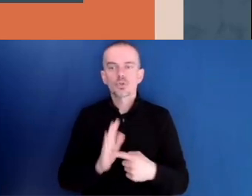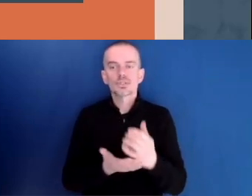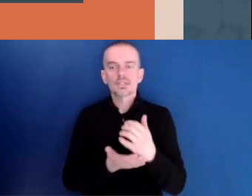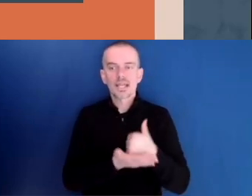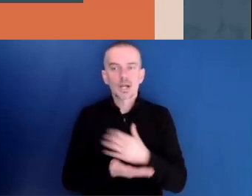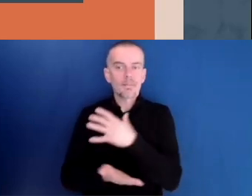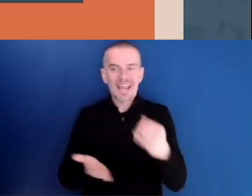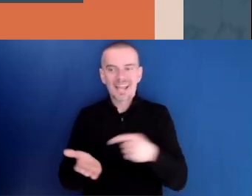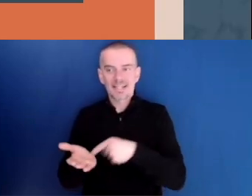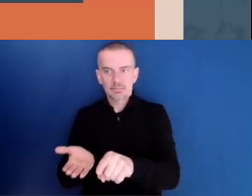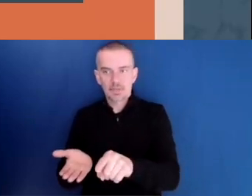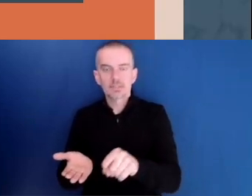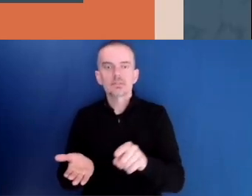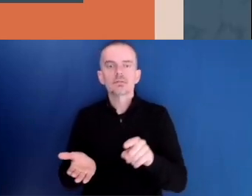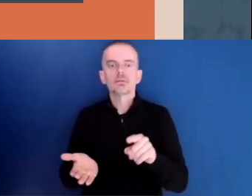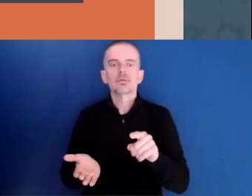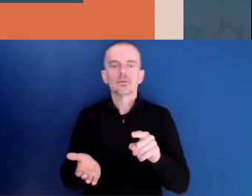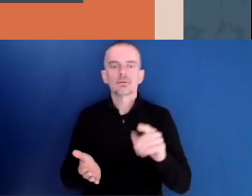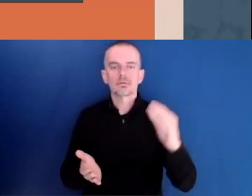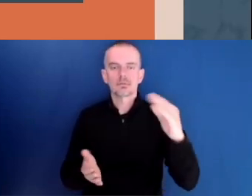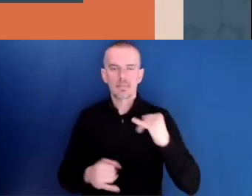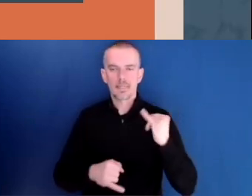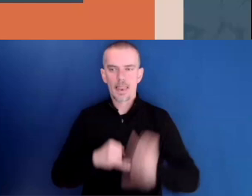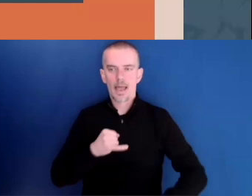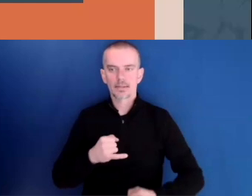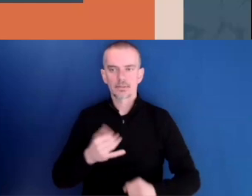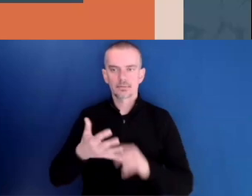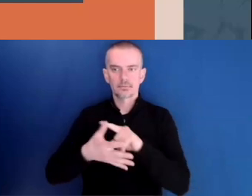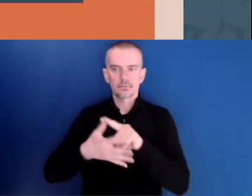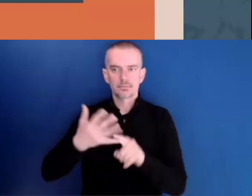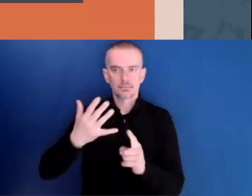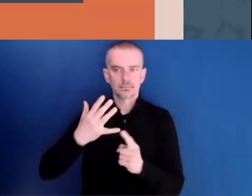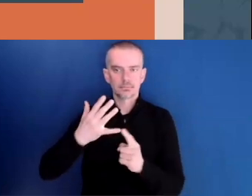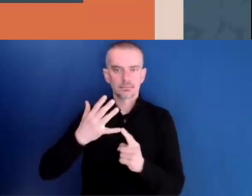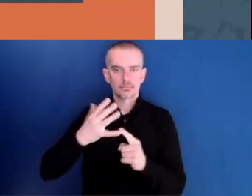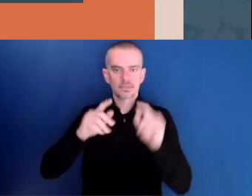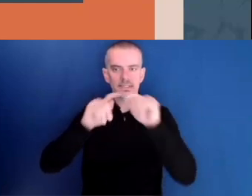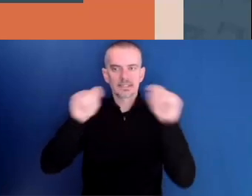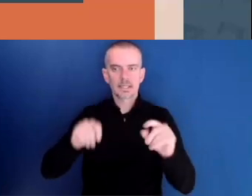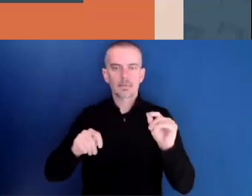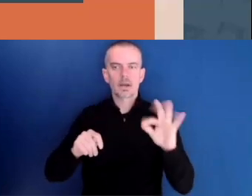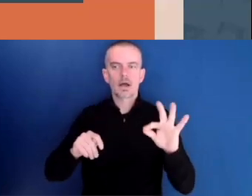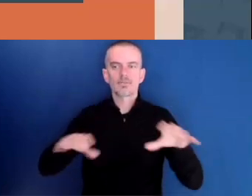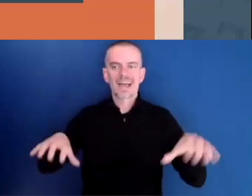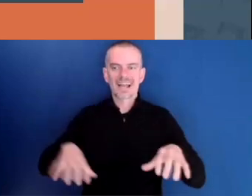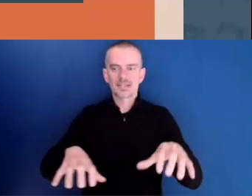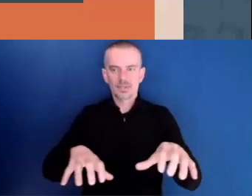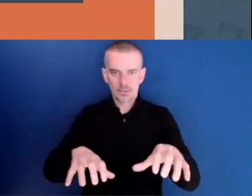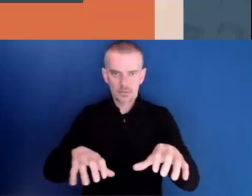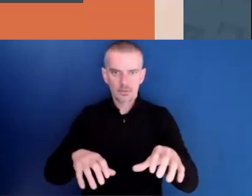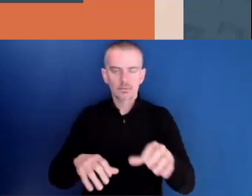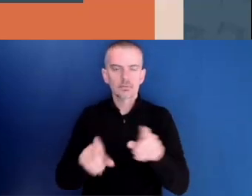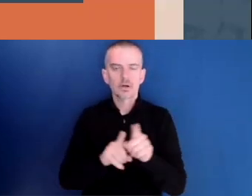is actually the final option, which is the statement of activity. And so this is also known as the